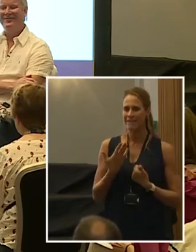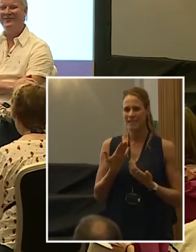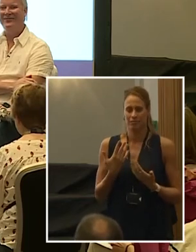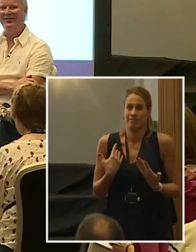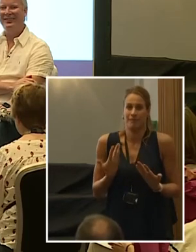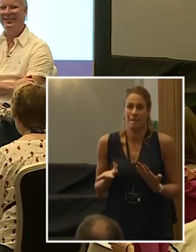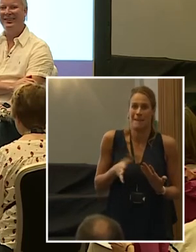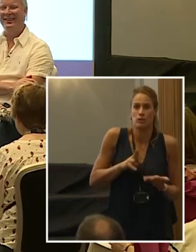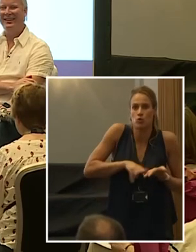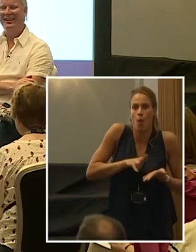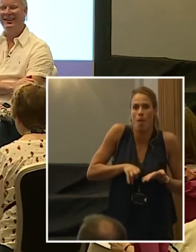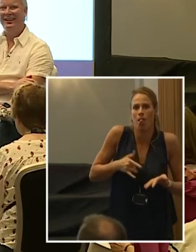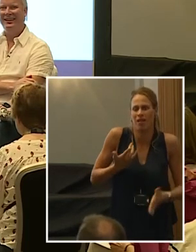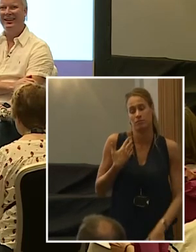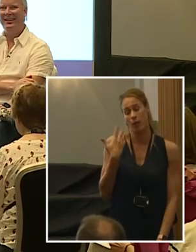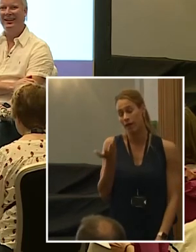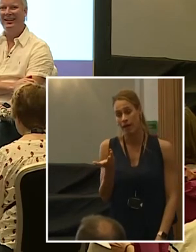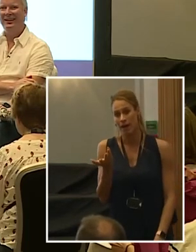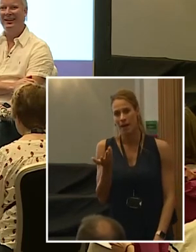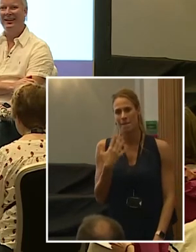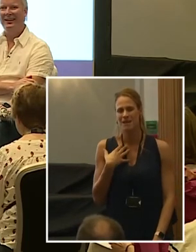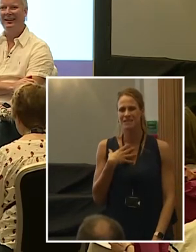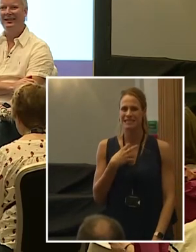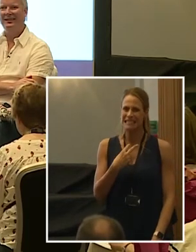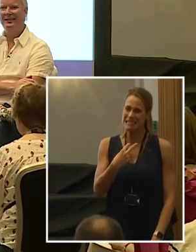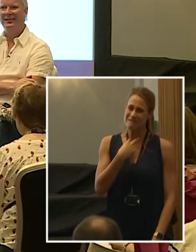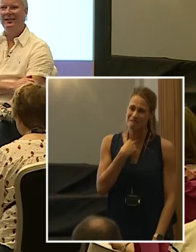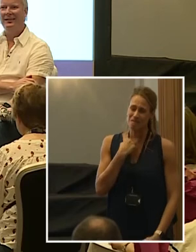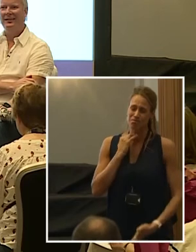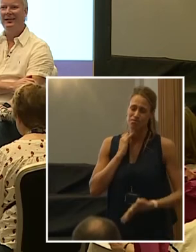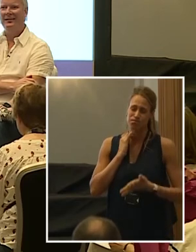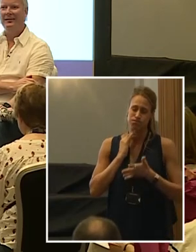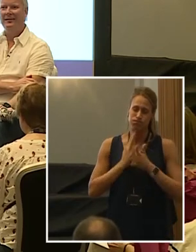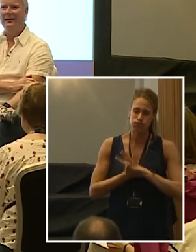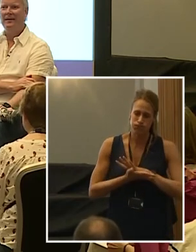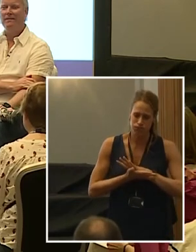days. But did you feel crushed at any point while